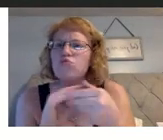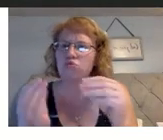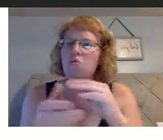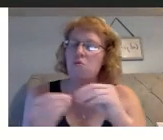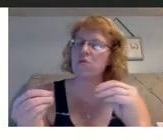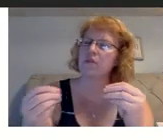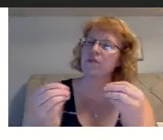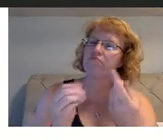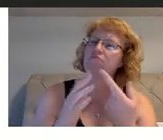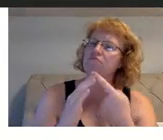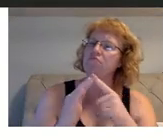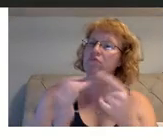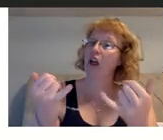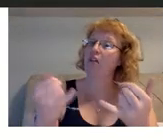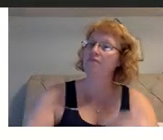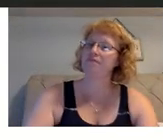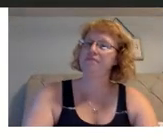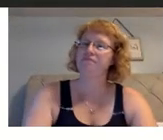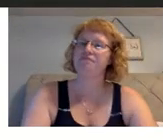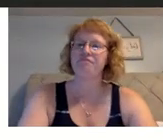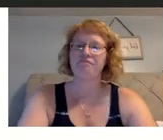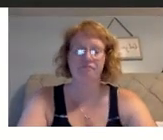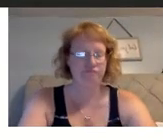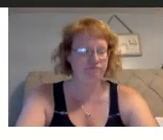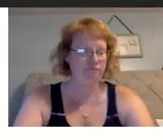get started.